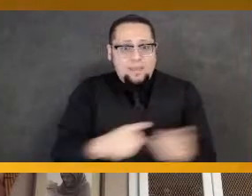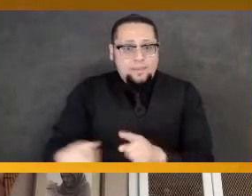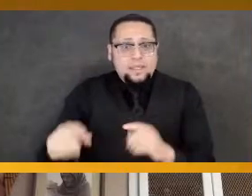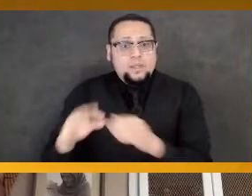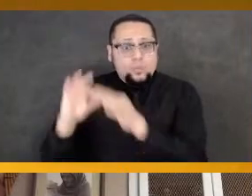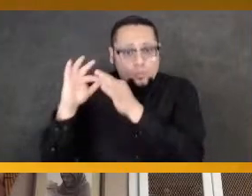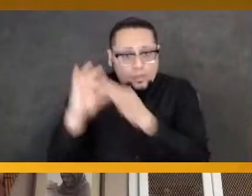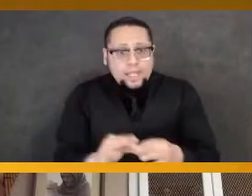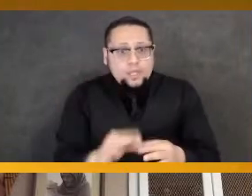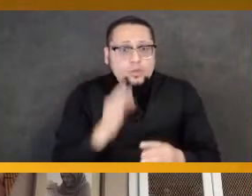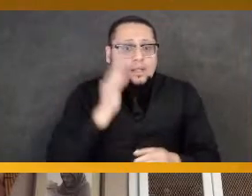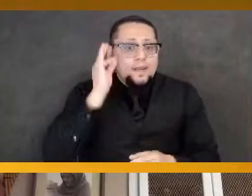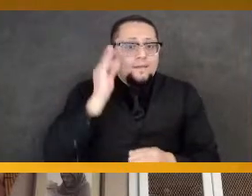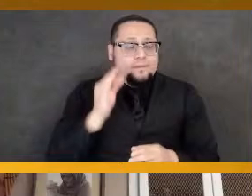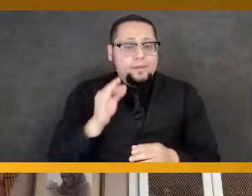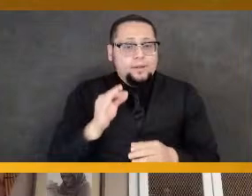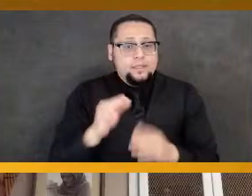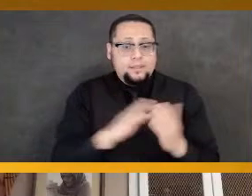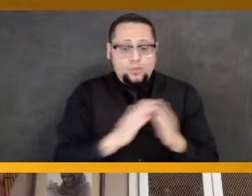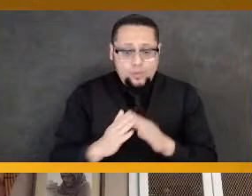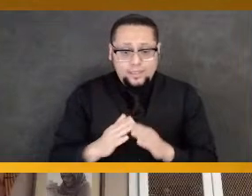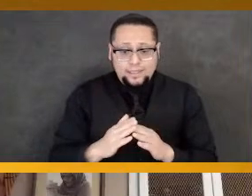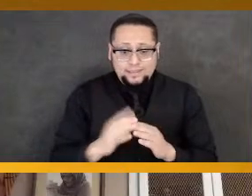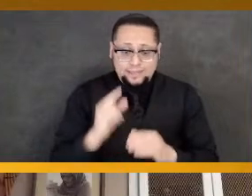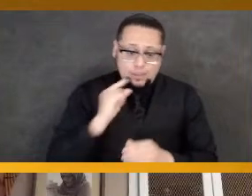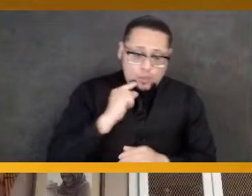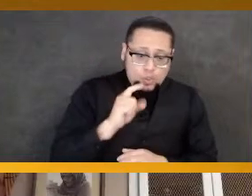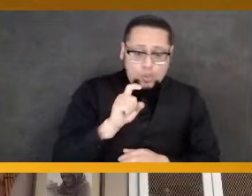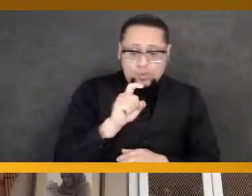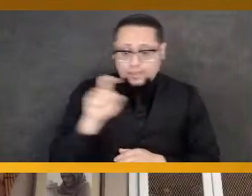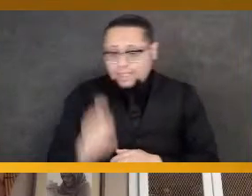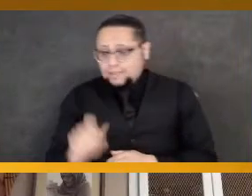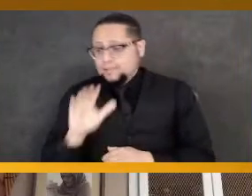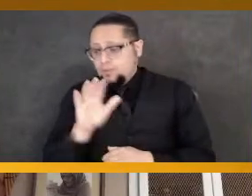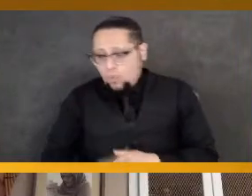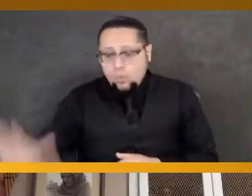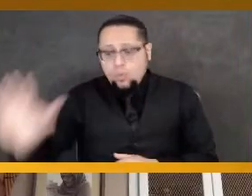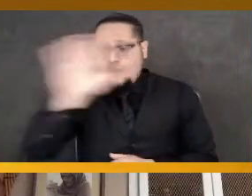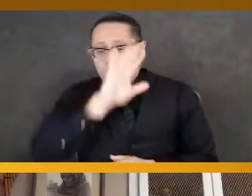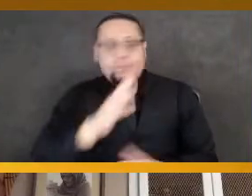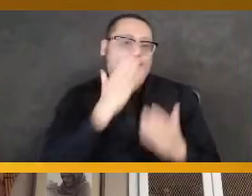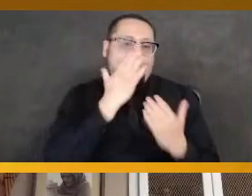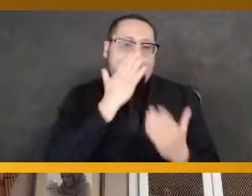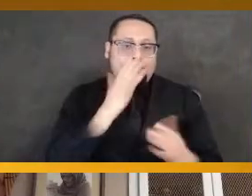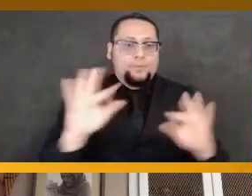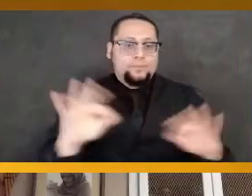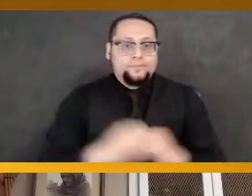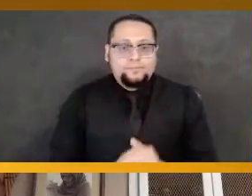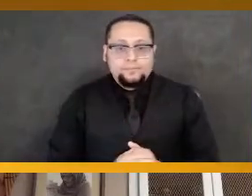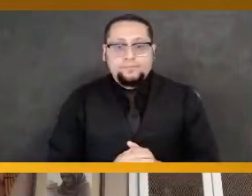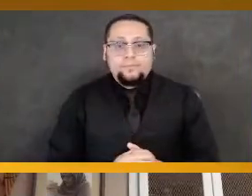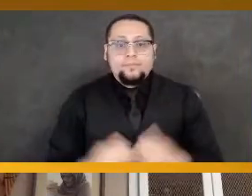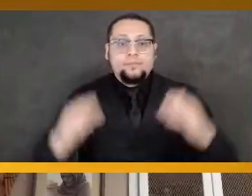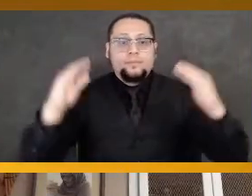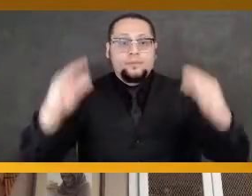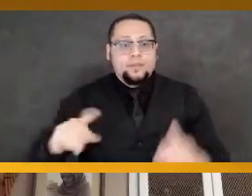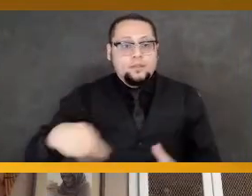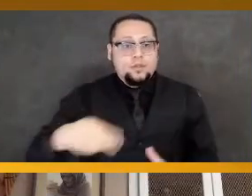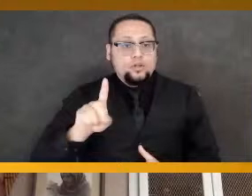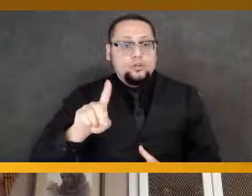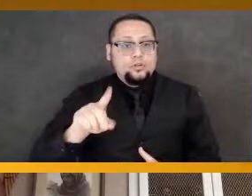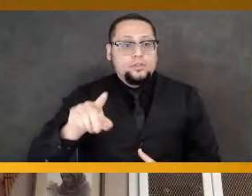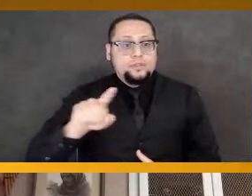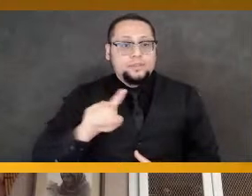American community in San Antonio, in Texas, and wherever. Thank you. Thank you. Dr. Cynthia, if you want to go ahead and say